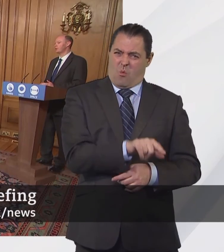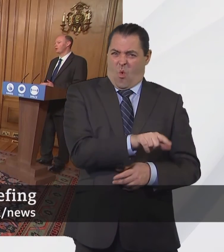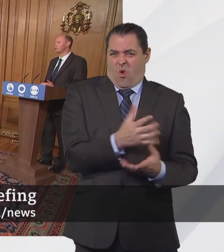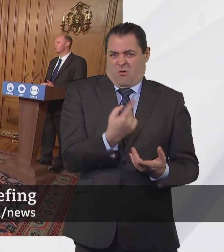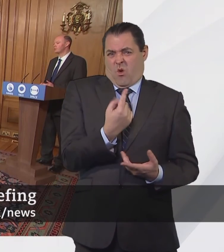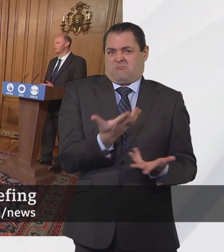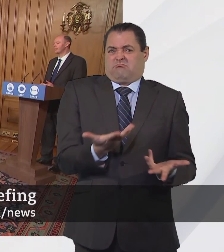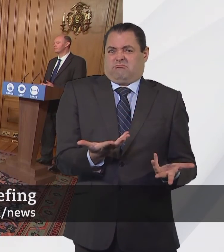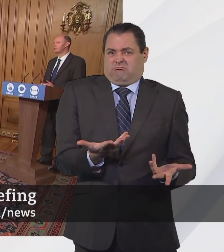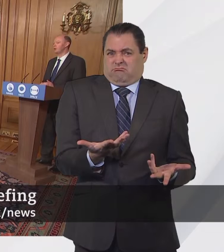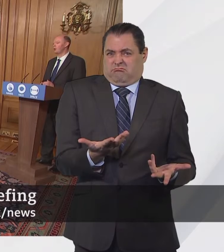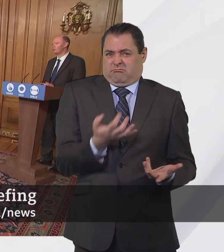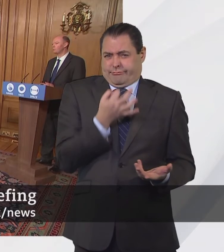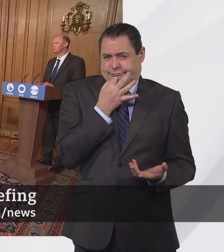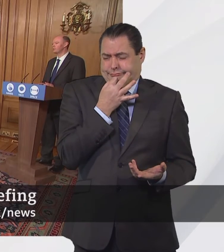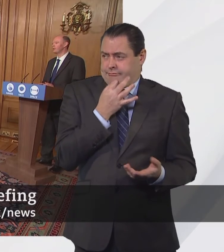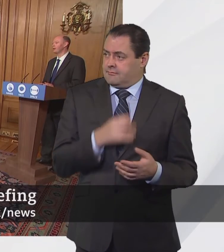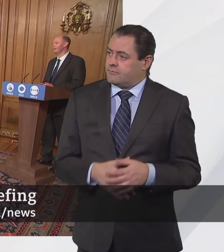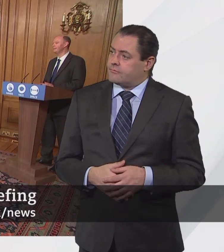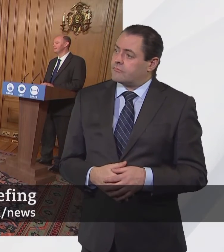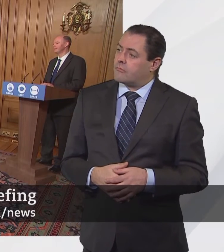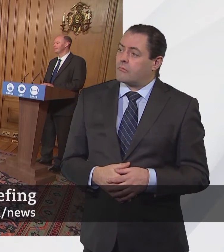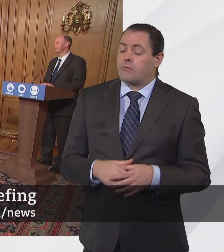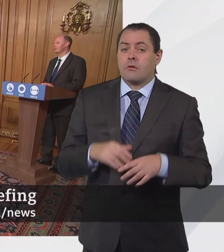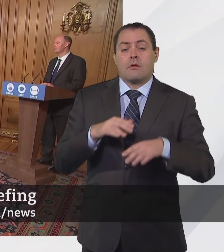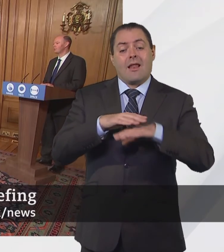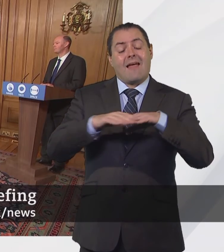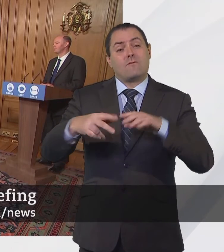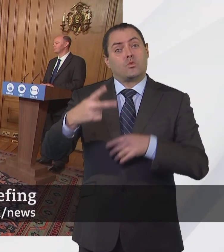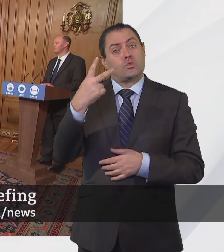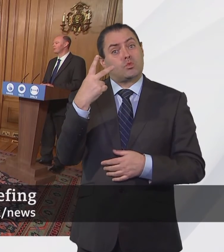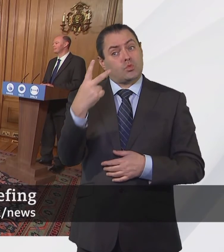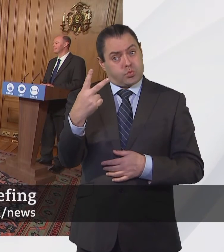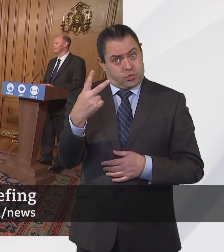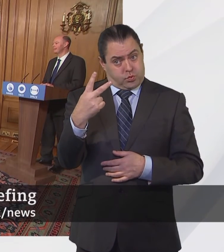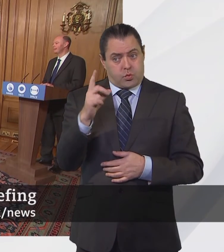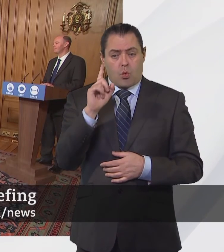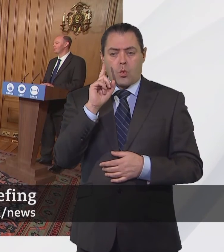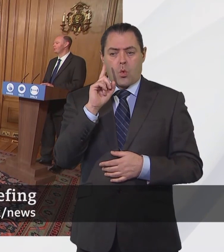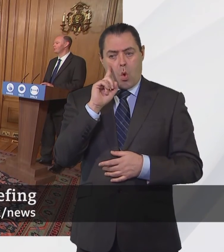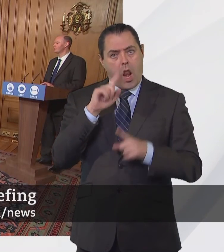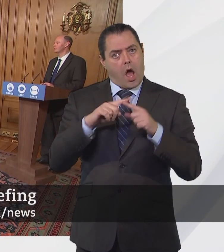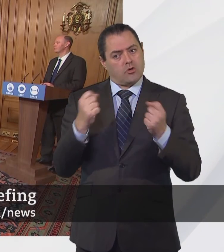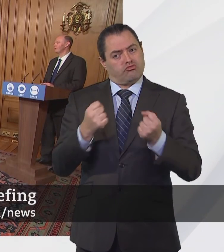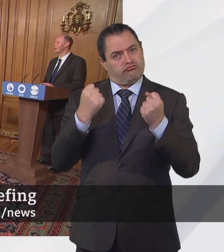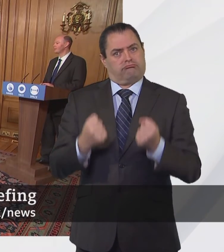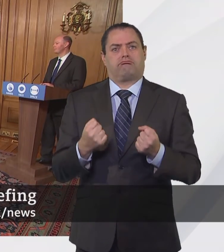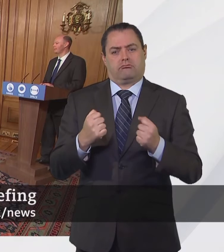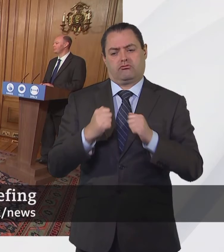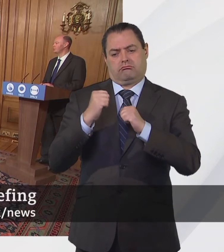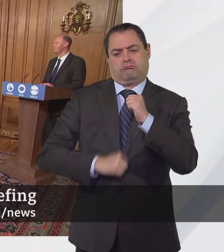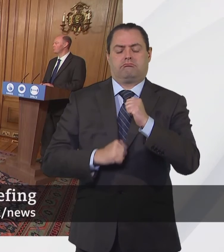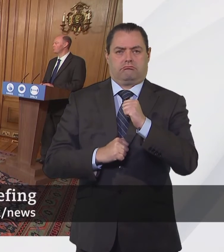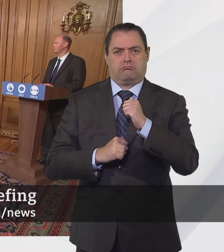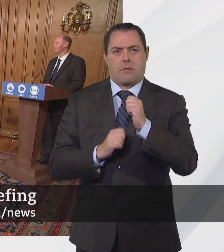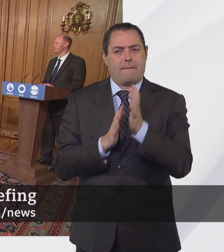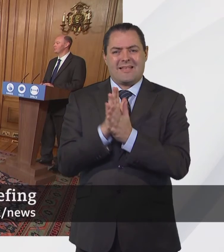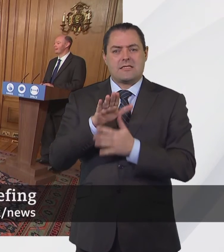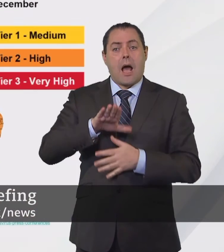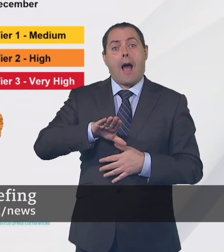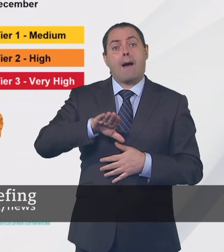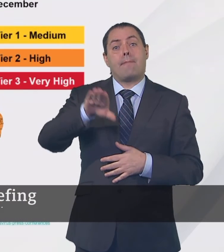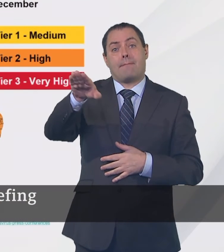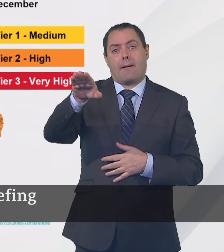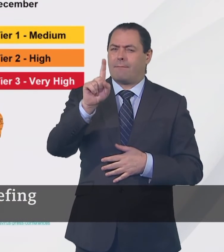looks as if it is strong enough to hold the line, so stop things rising, but not reliably to pull